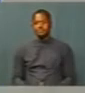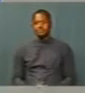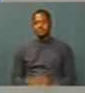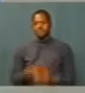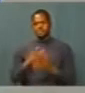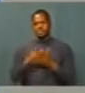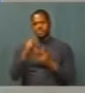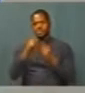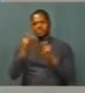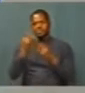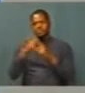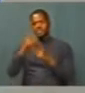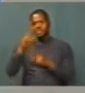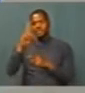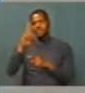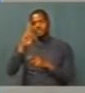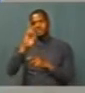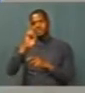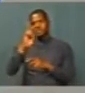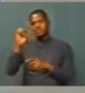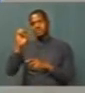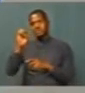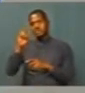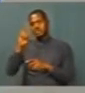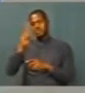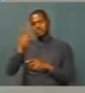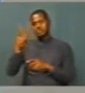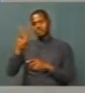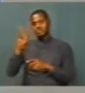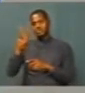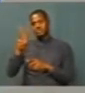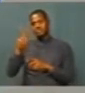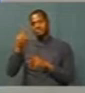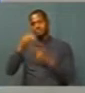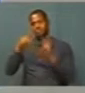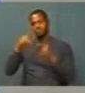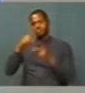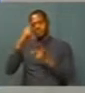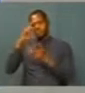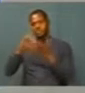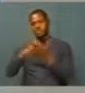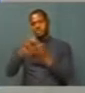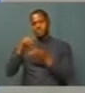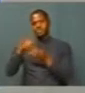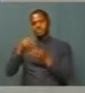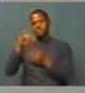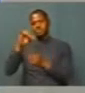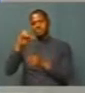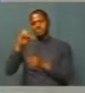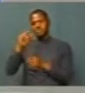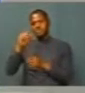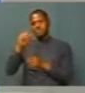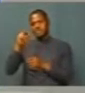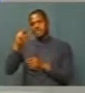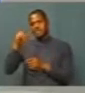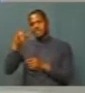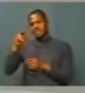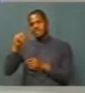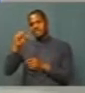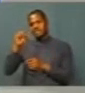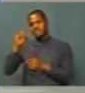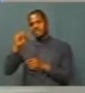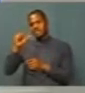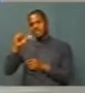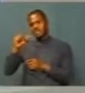Commuters from the Upper West to the Upper East through Tumu are stranded between Dimajan number 1 and Pina in the Sissala